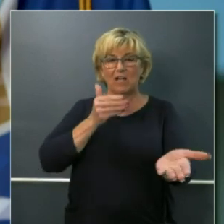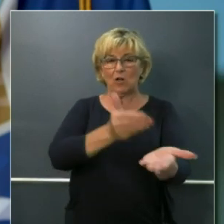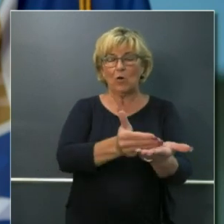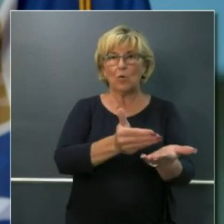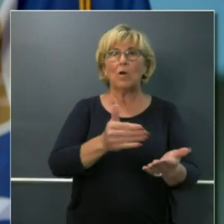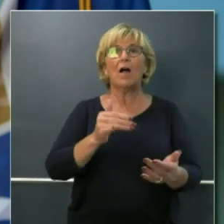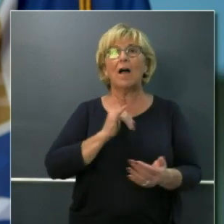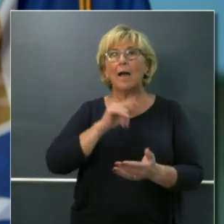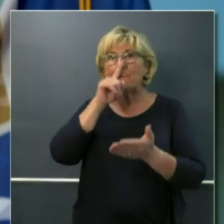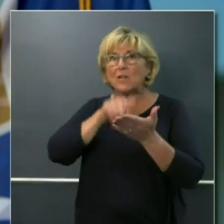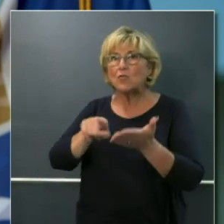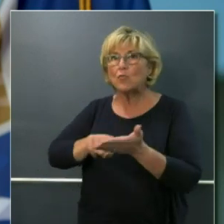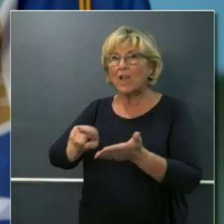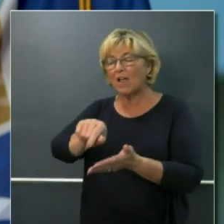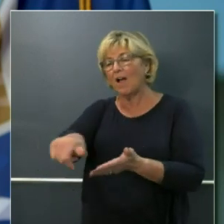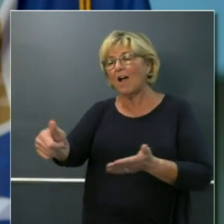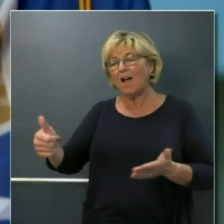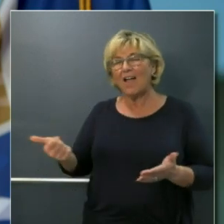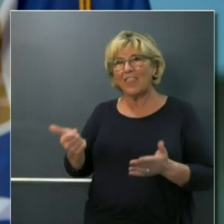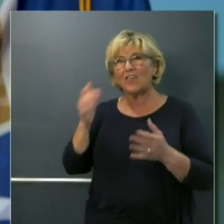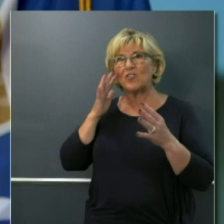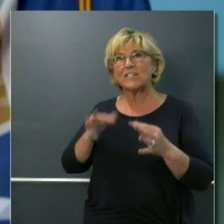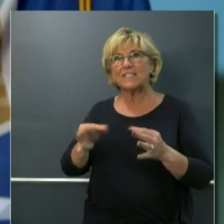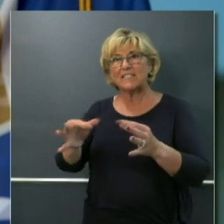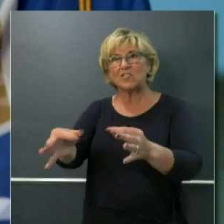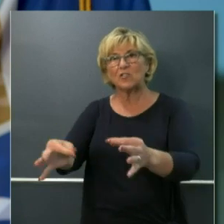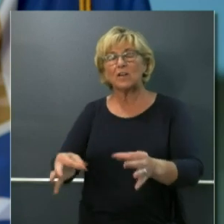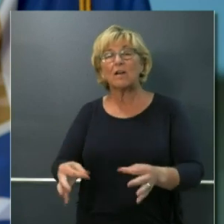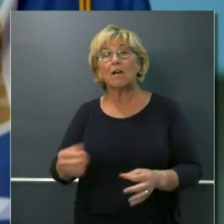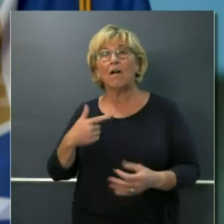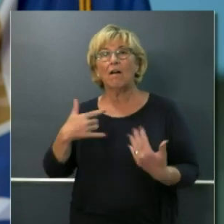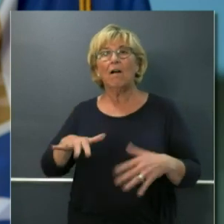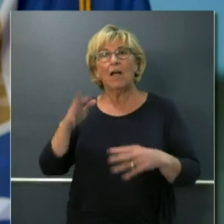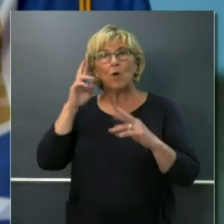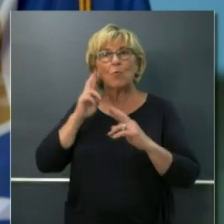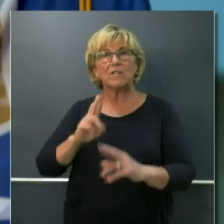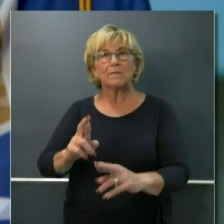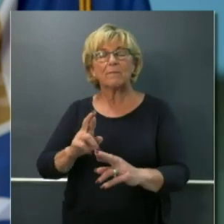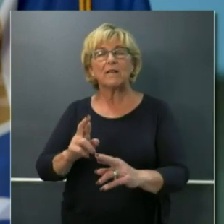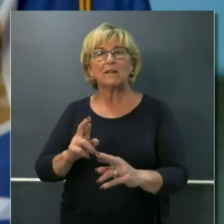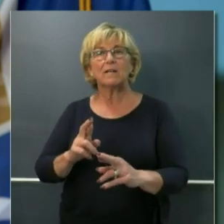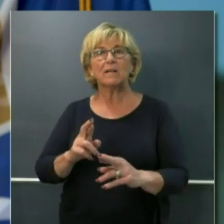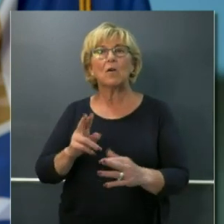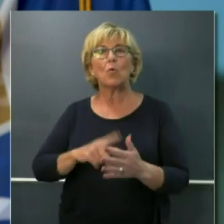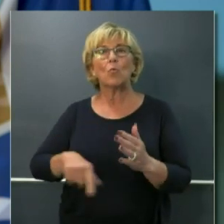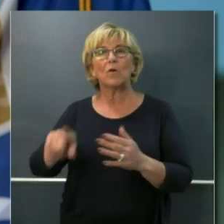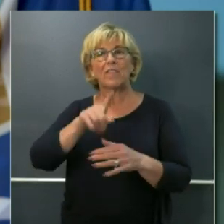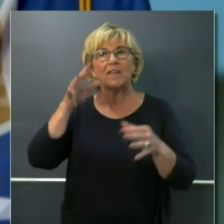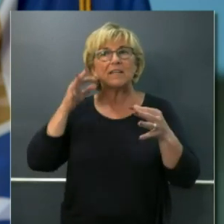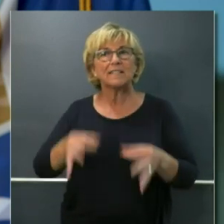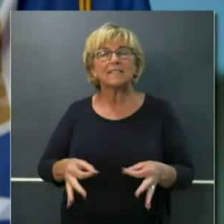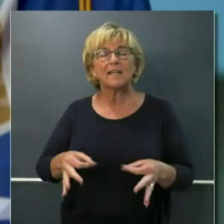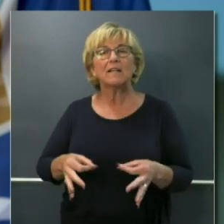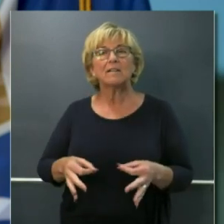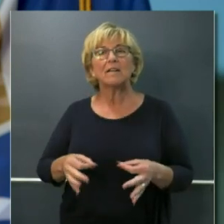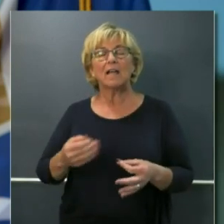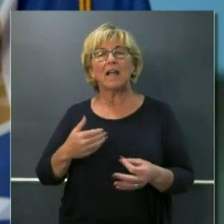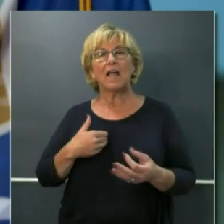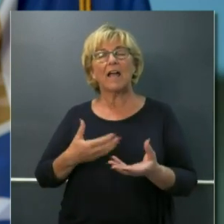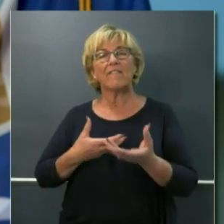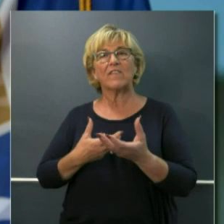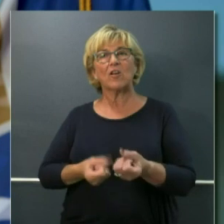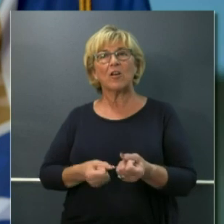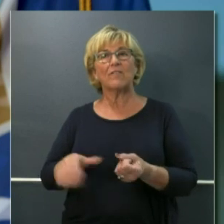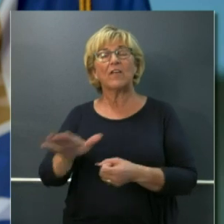I've been tracking all of these other decisions, but I respect whatever determination they make and have the confidence in